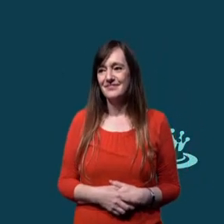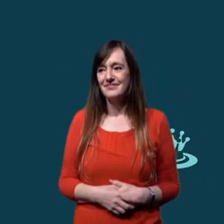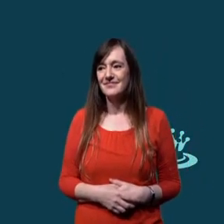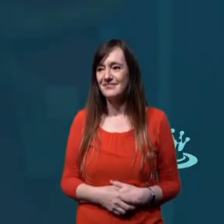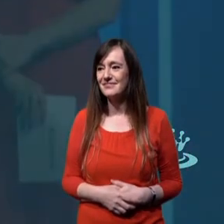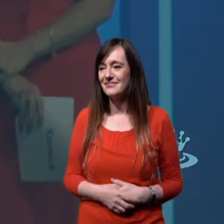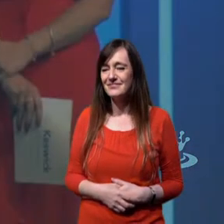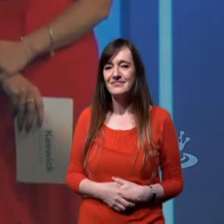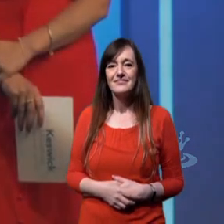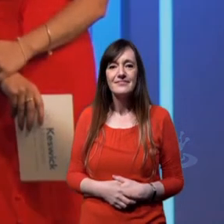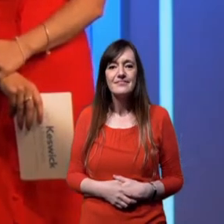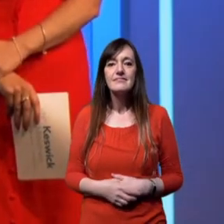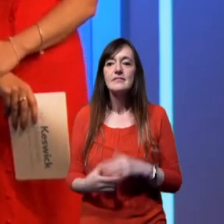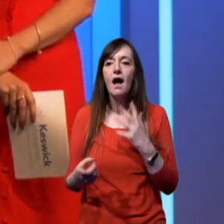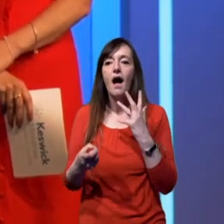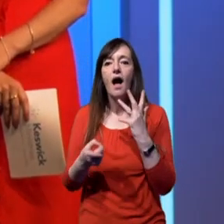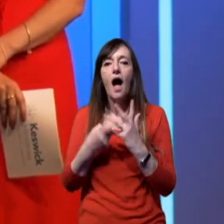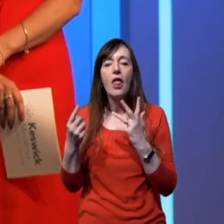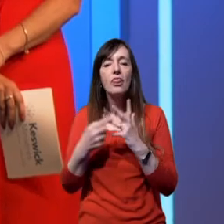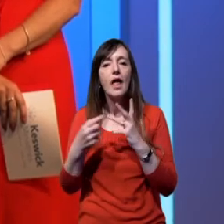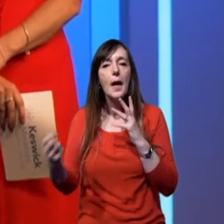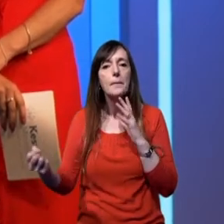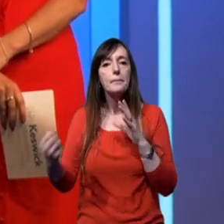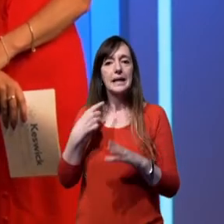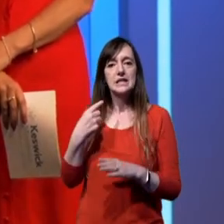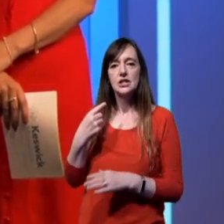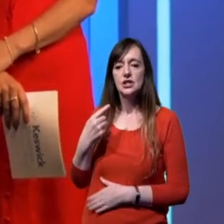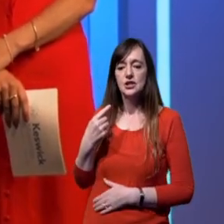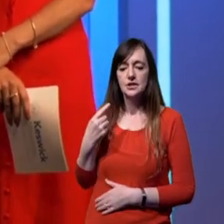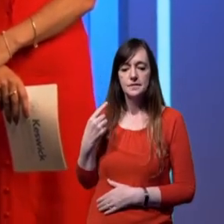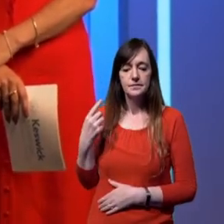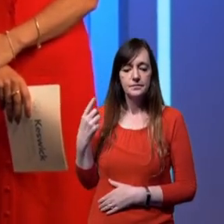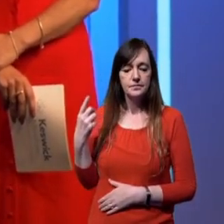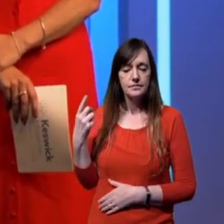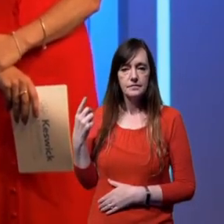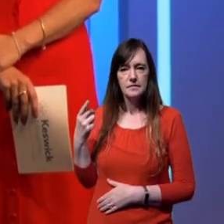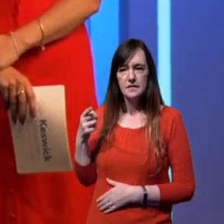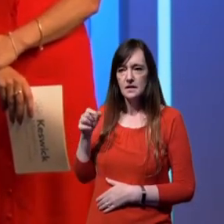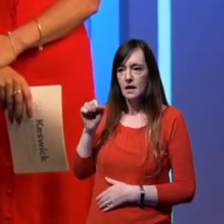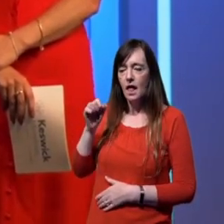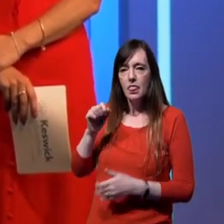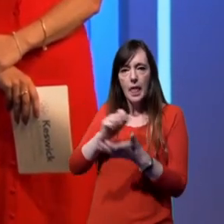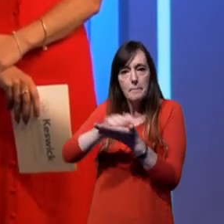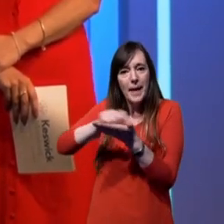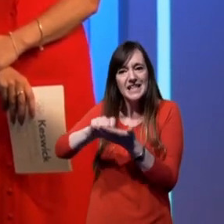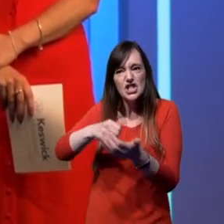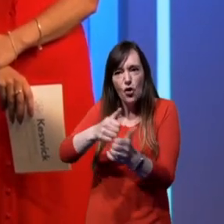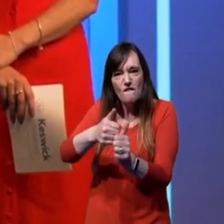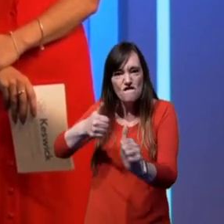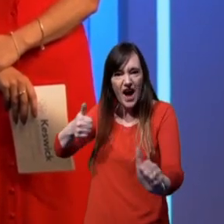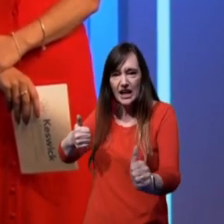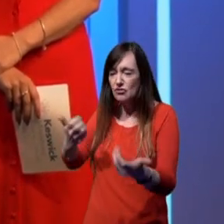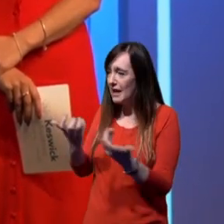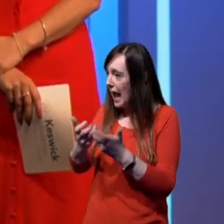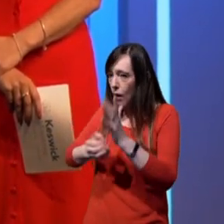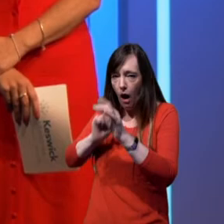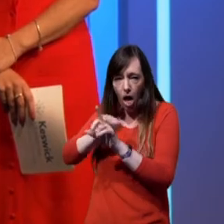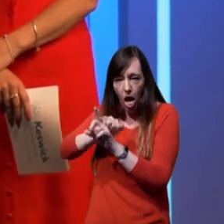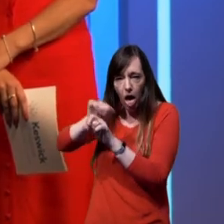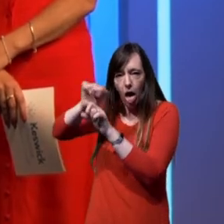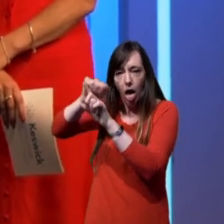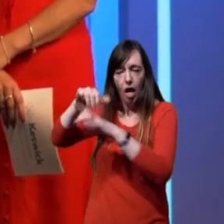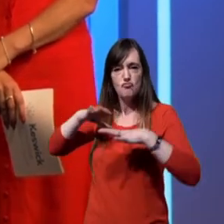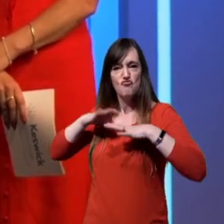Absolutely. Here's another message we've received. Listen to this. What you have done with the pencil factory to get things ready in time for this